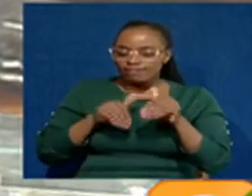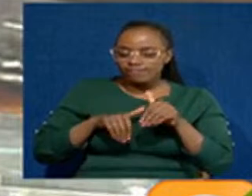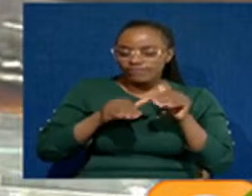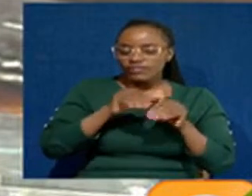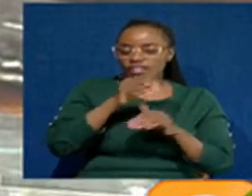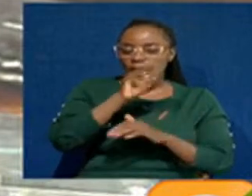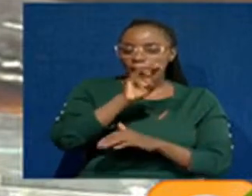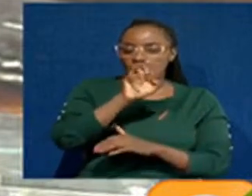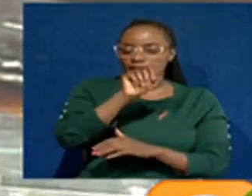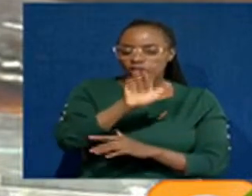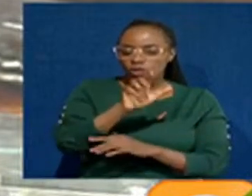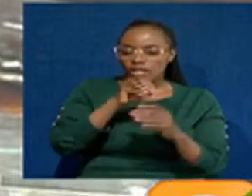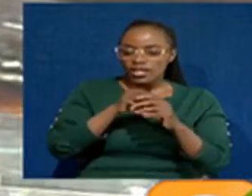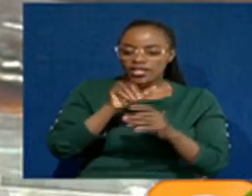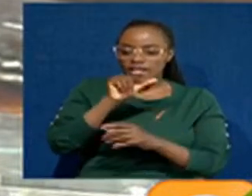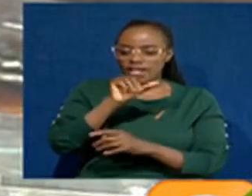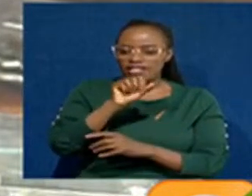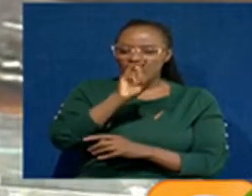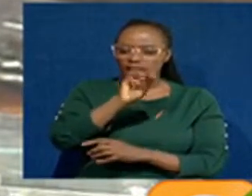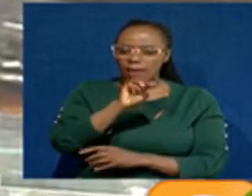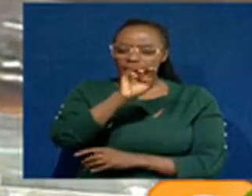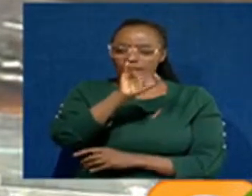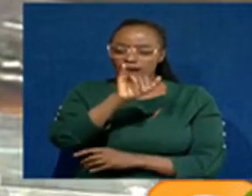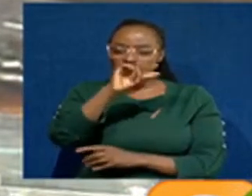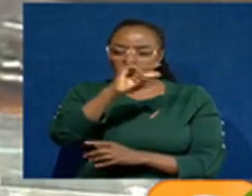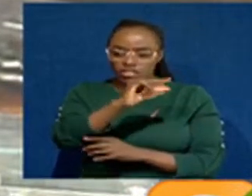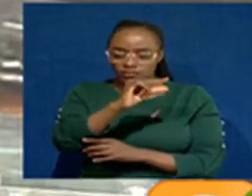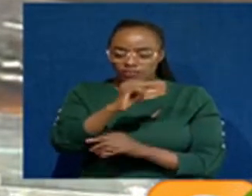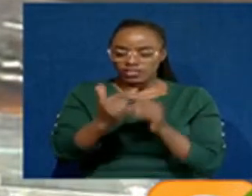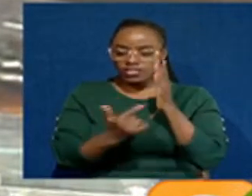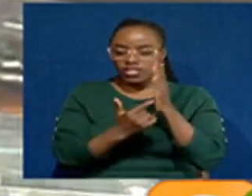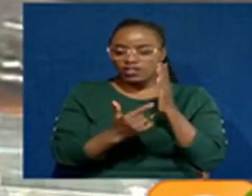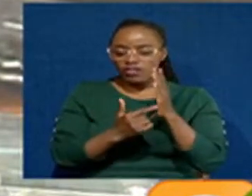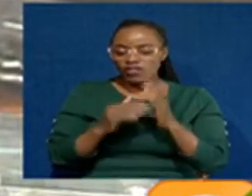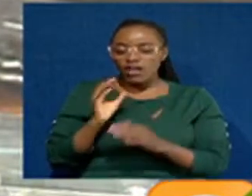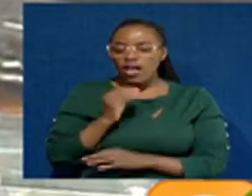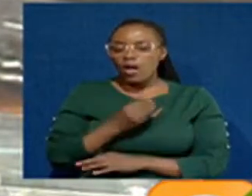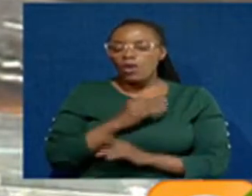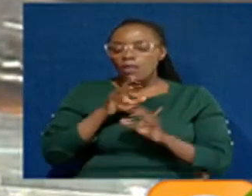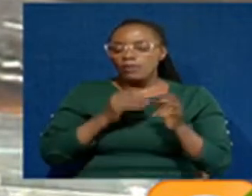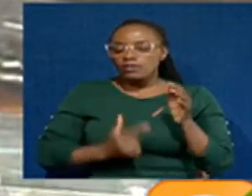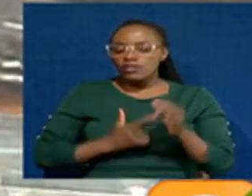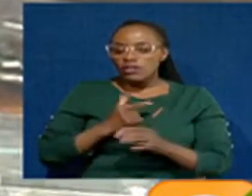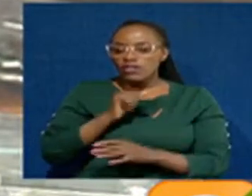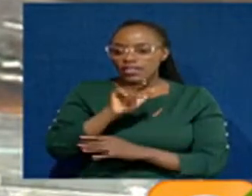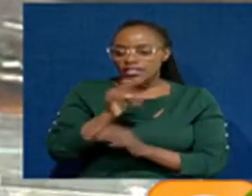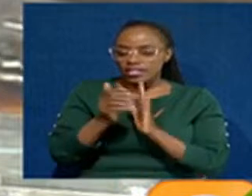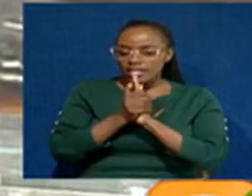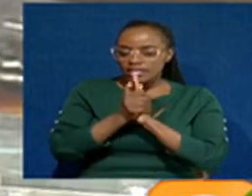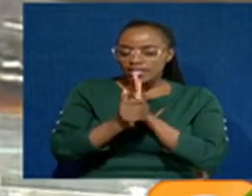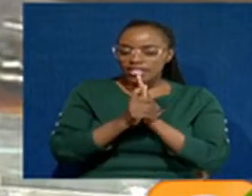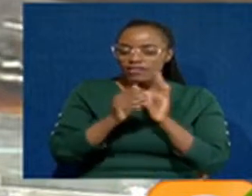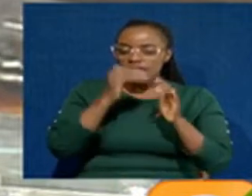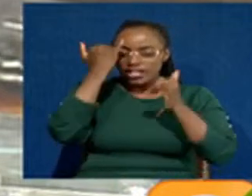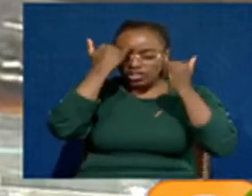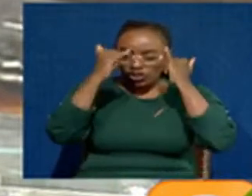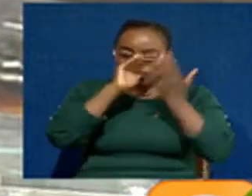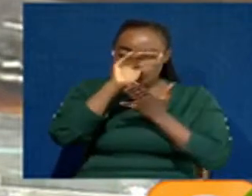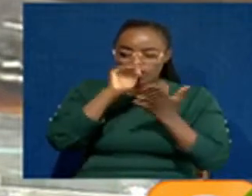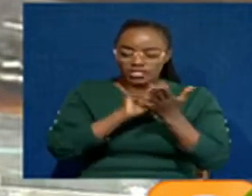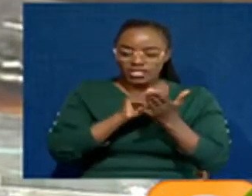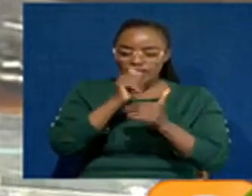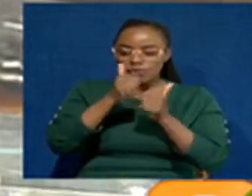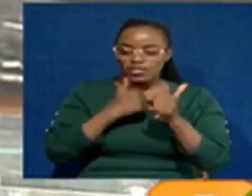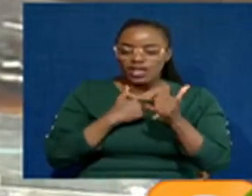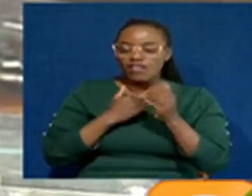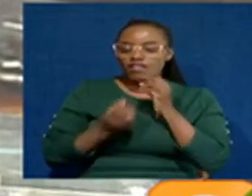metal inert gas, MIG, welding technology. Edward Chweya visited the Toolkit Skills and Innovation Hub and